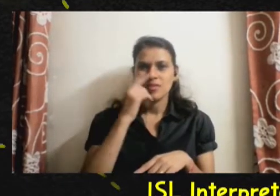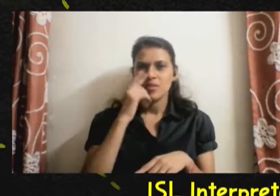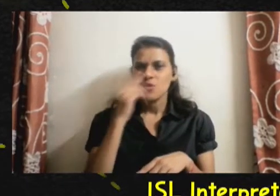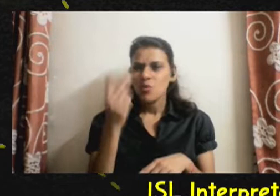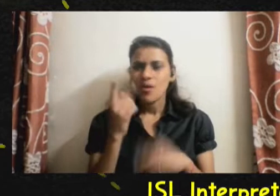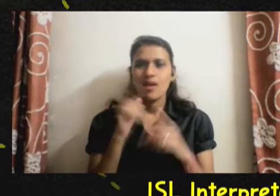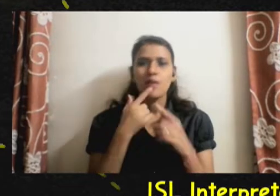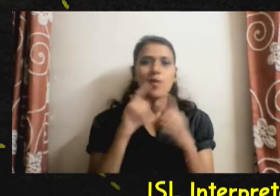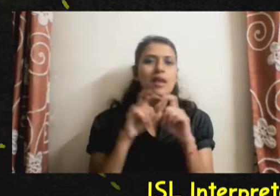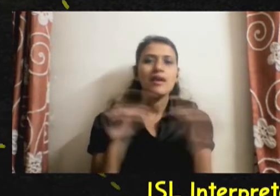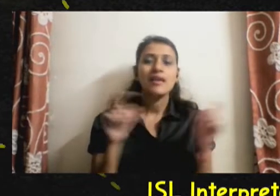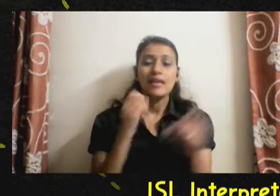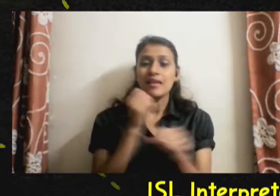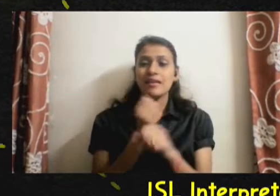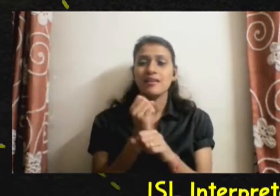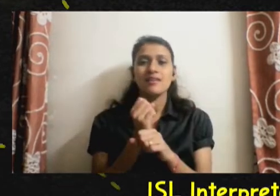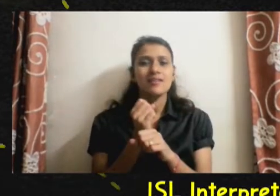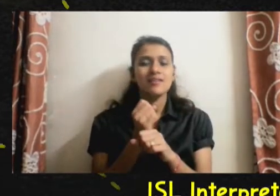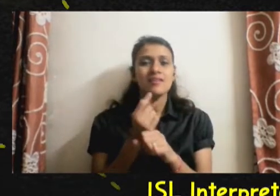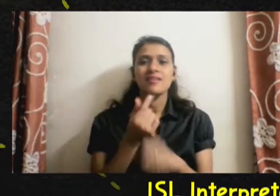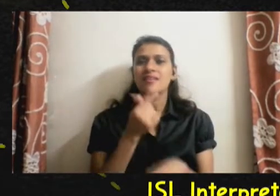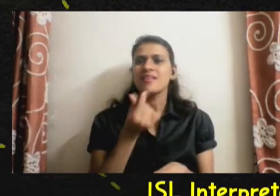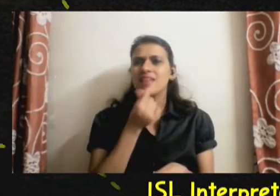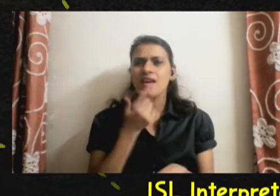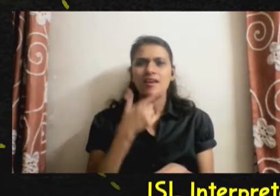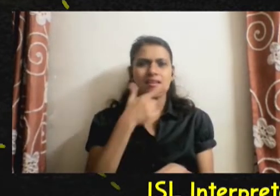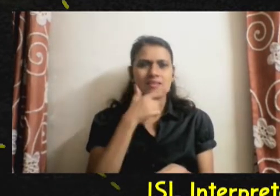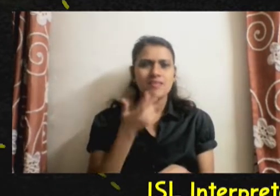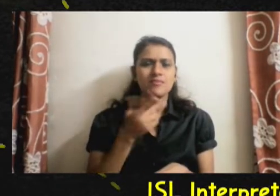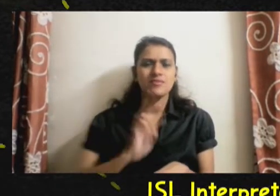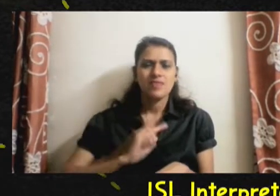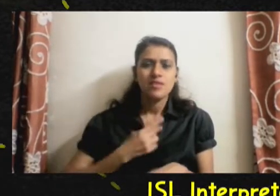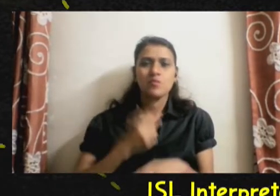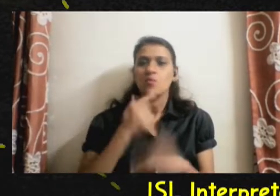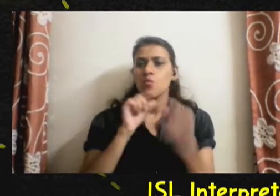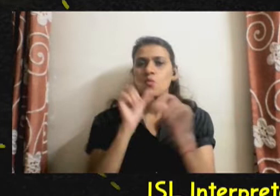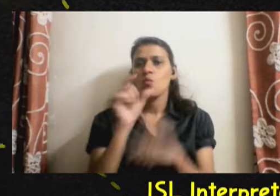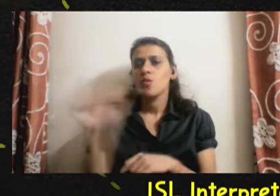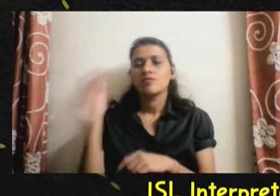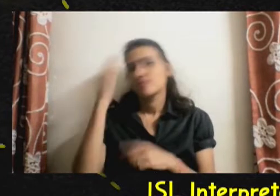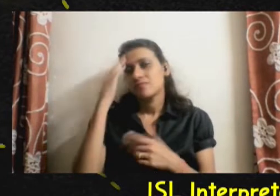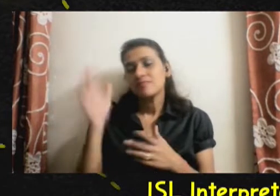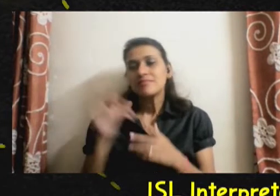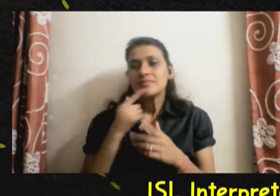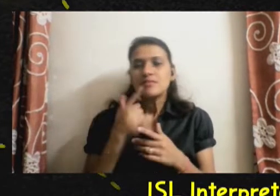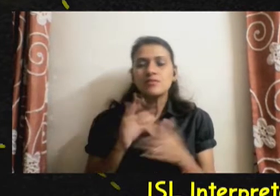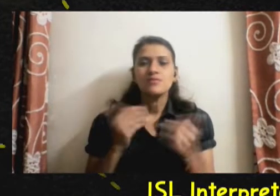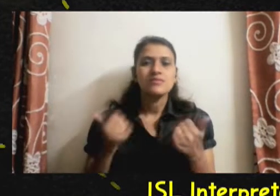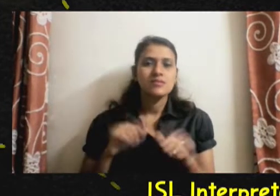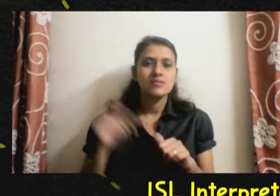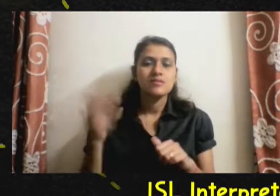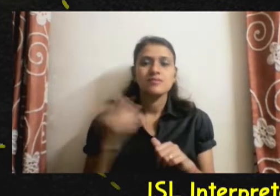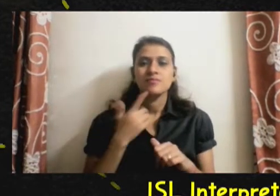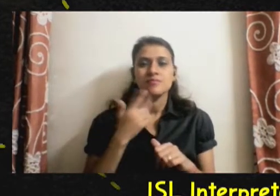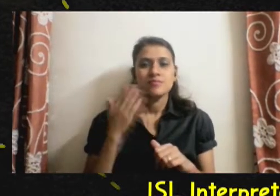Which is also calls that both Tarshi and we have received over the years. So we know that there